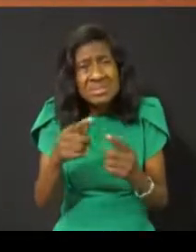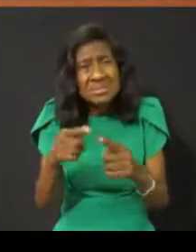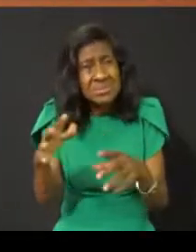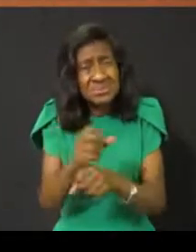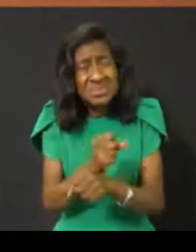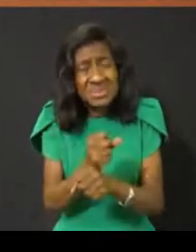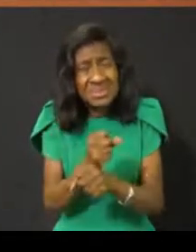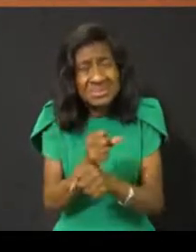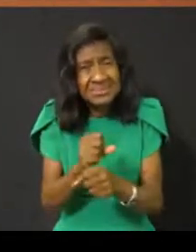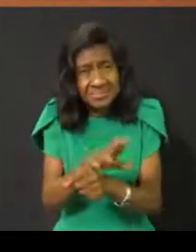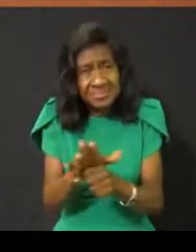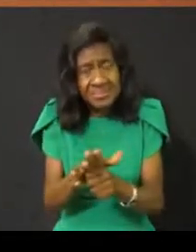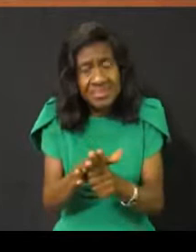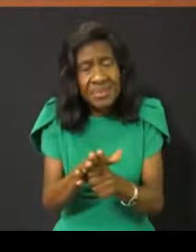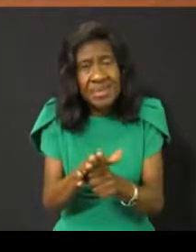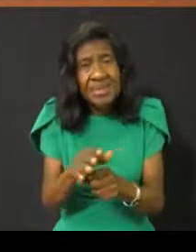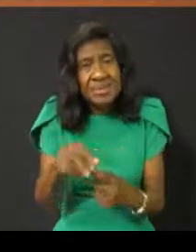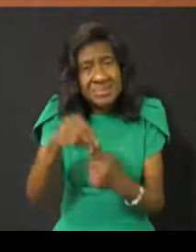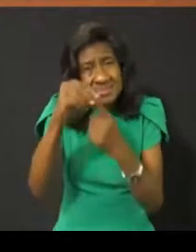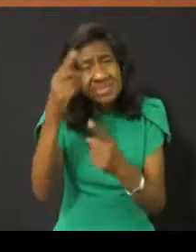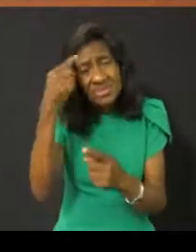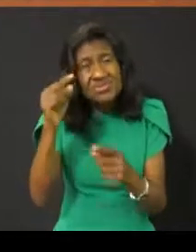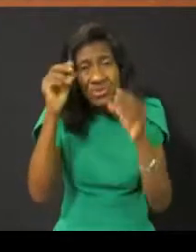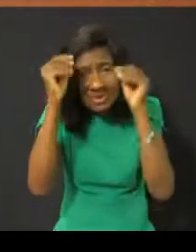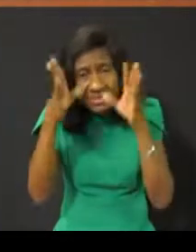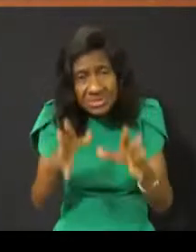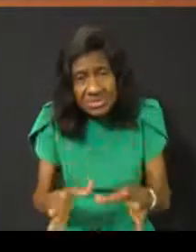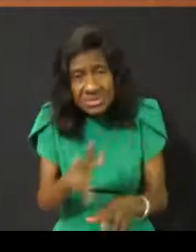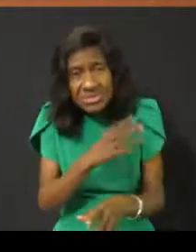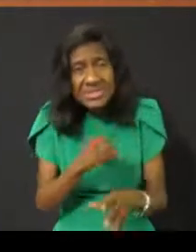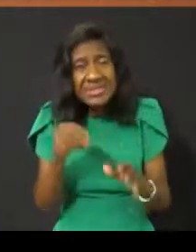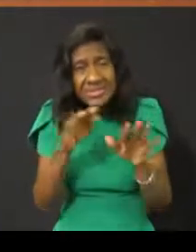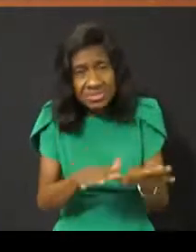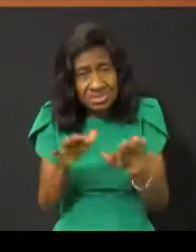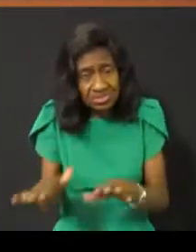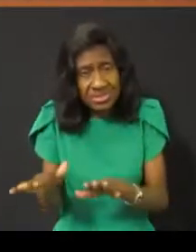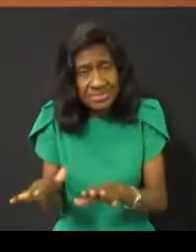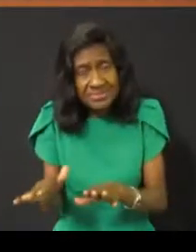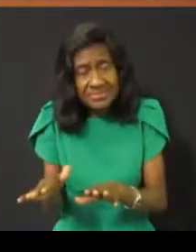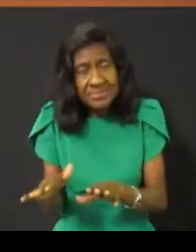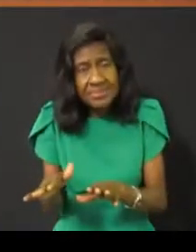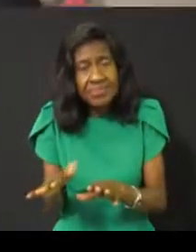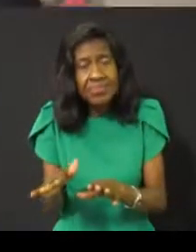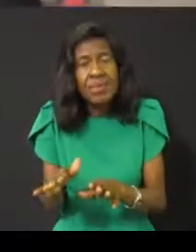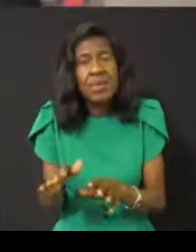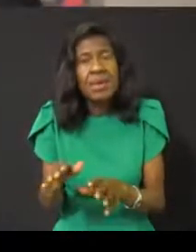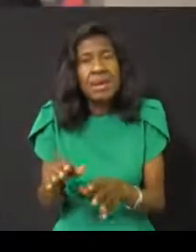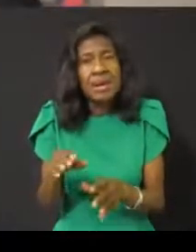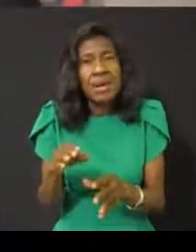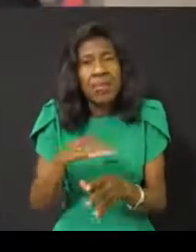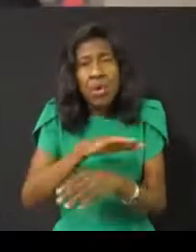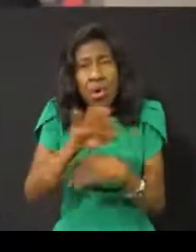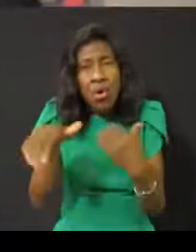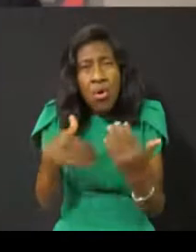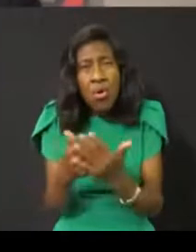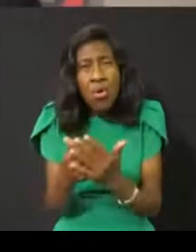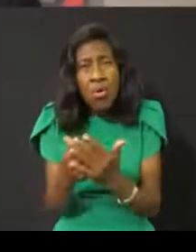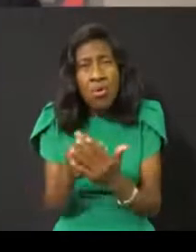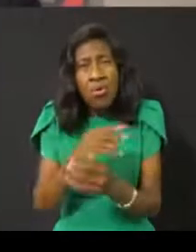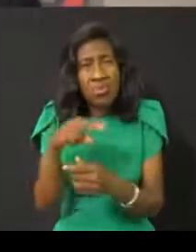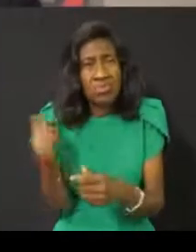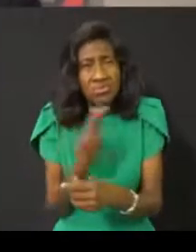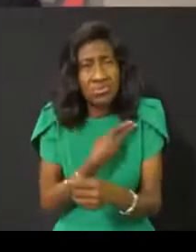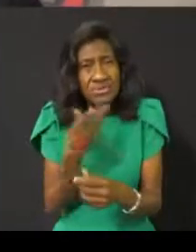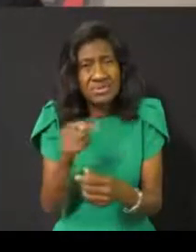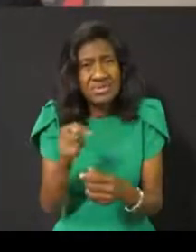as our teachers and students. Through safety measures, collective responsibility, our vaccination